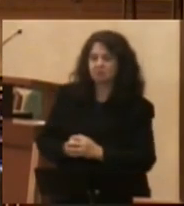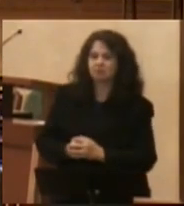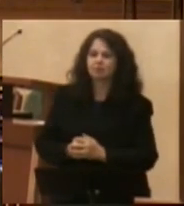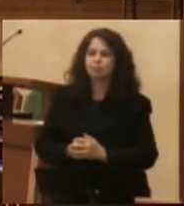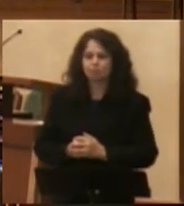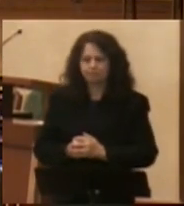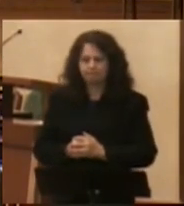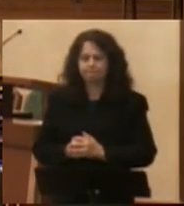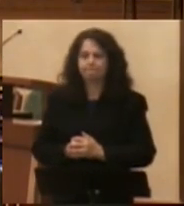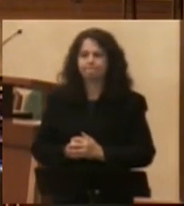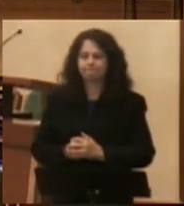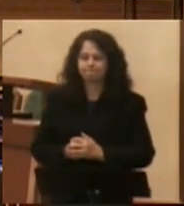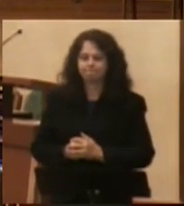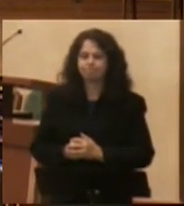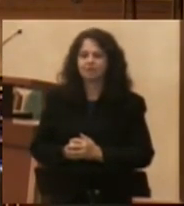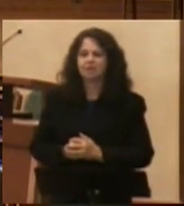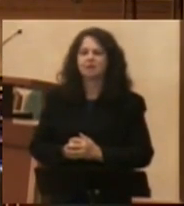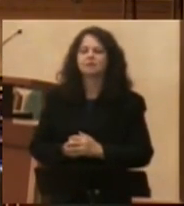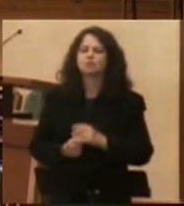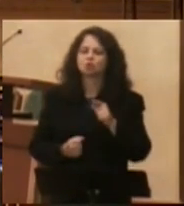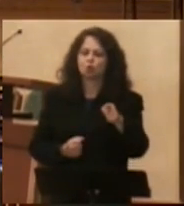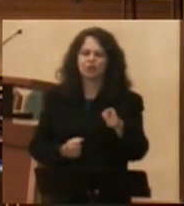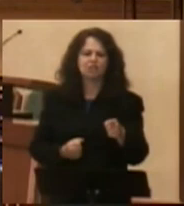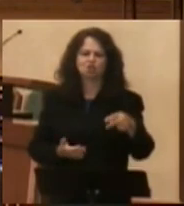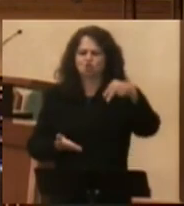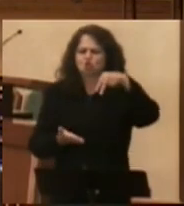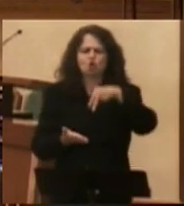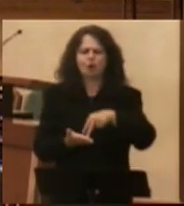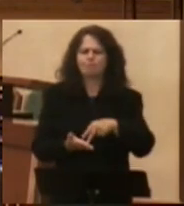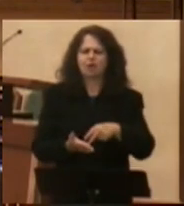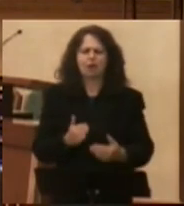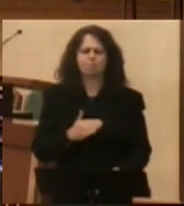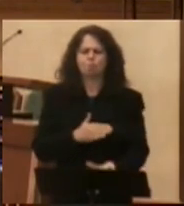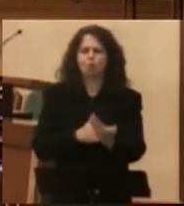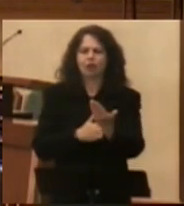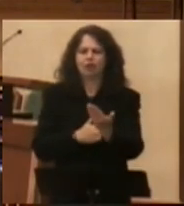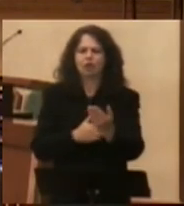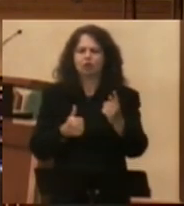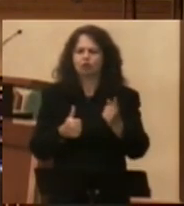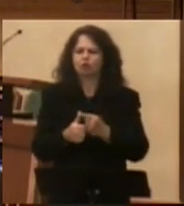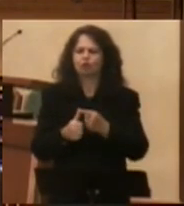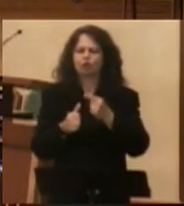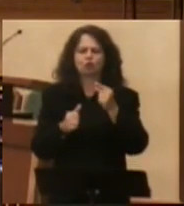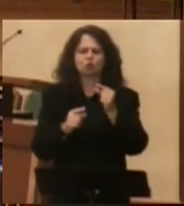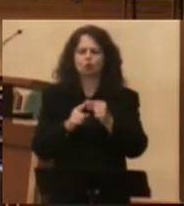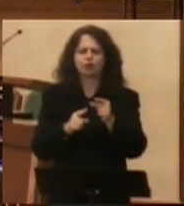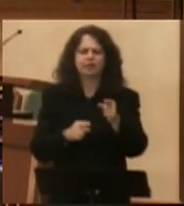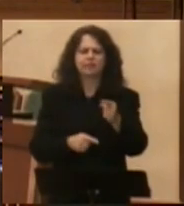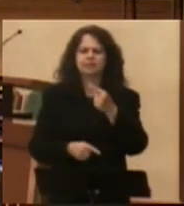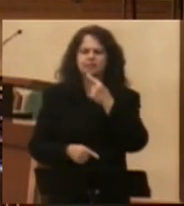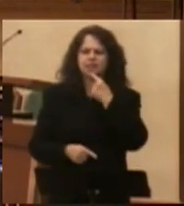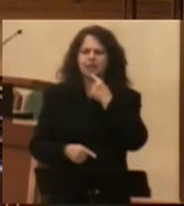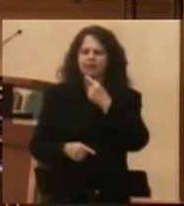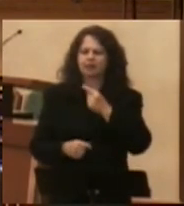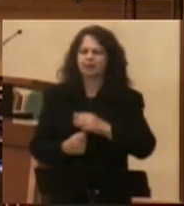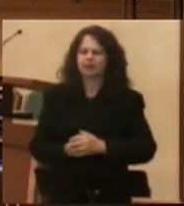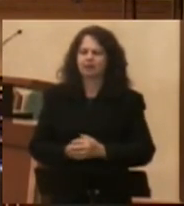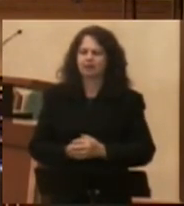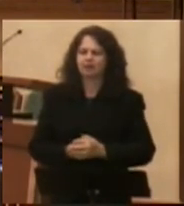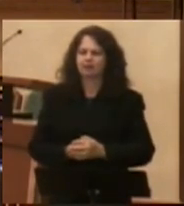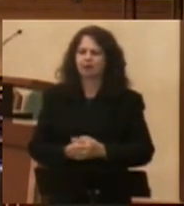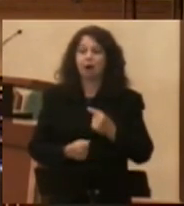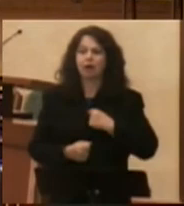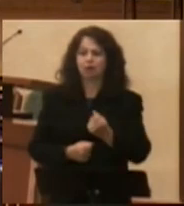As Peter Cartwright stood up that morning, the first words out of his mouth were,